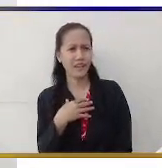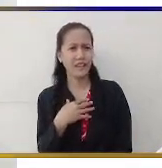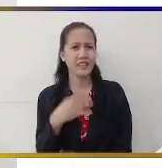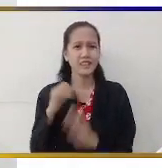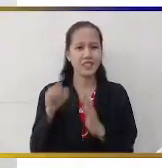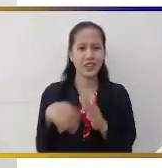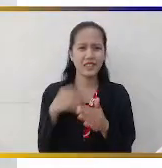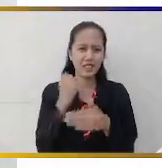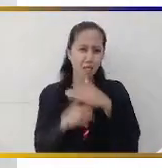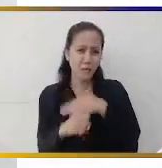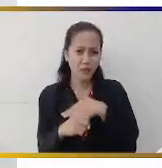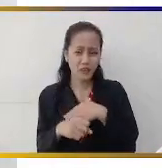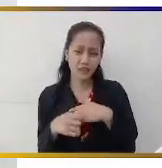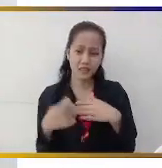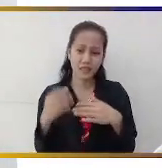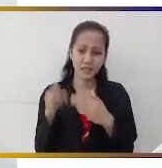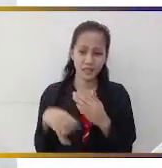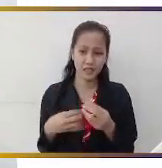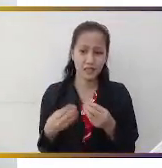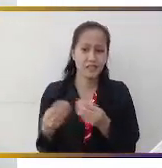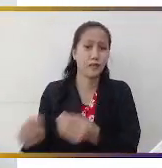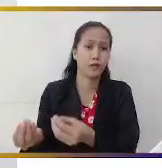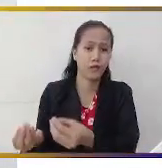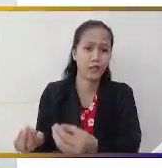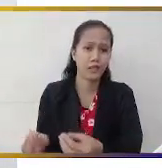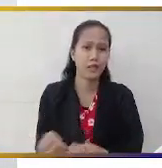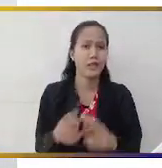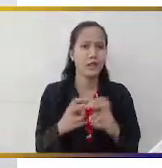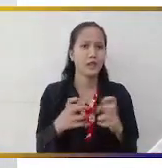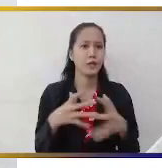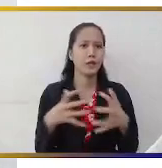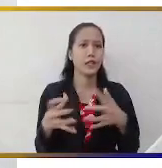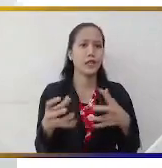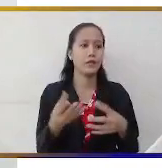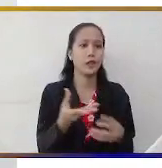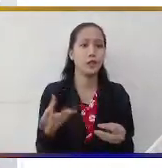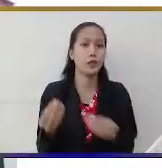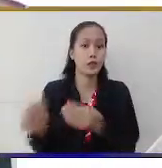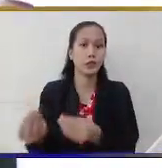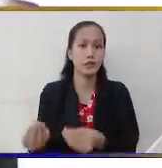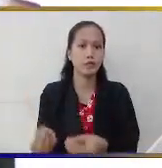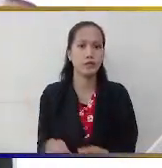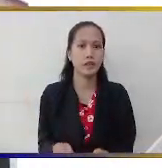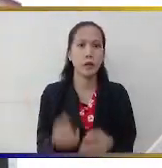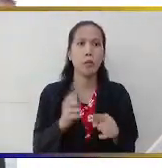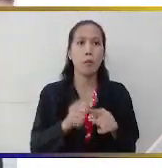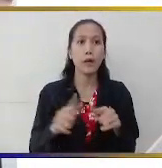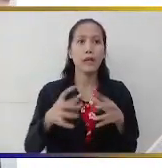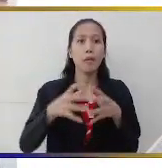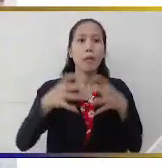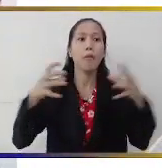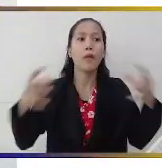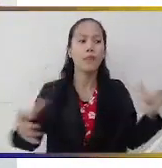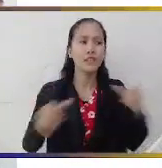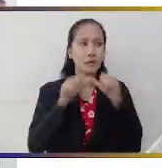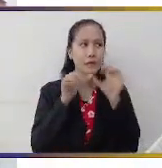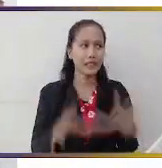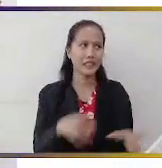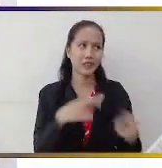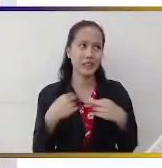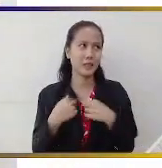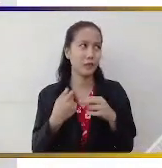old, you are young, I've been saved many, many years. I've been in the ministry many, many years.